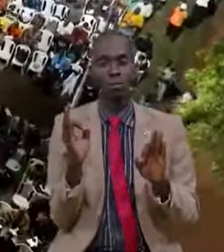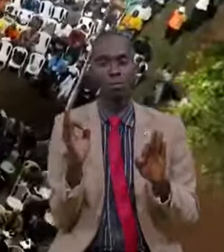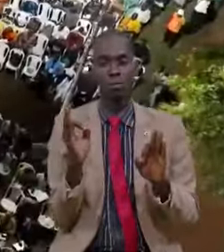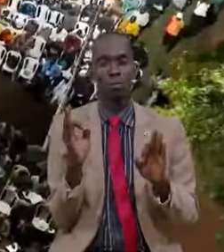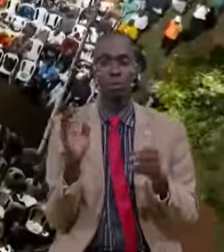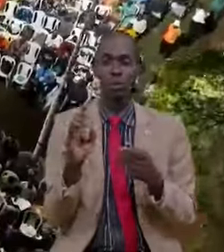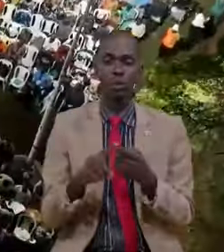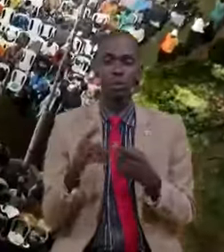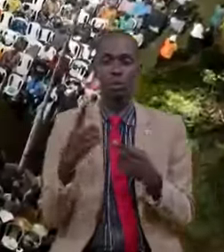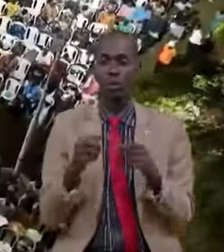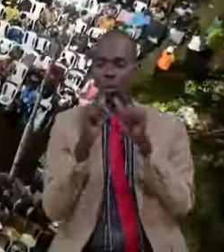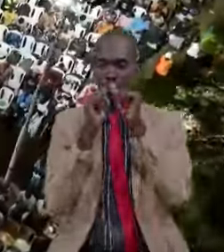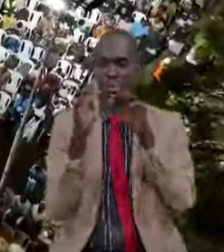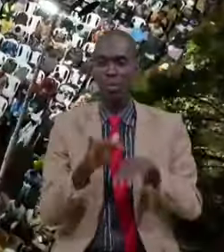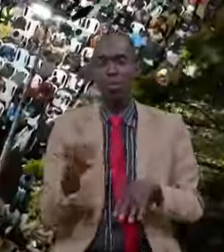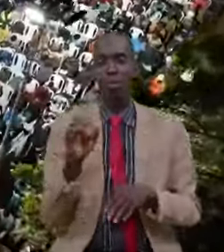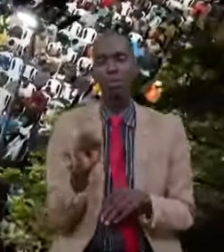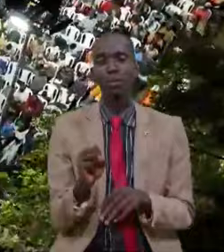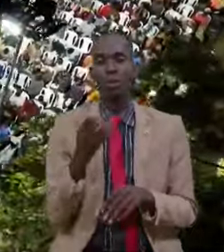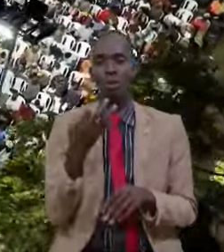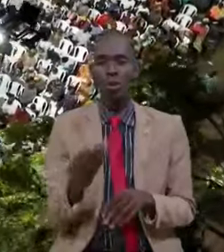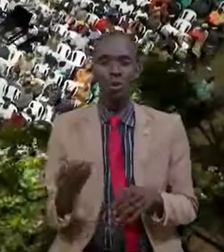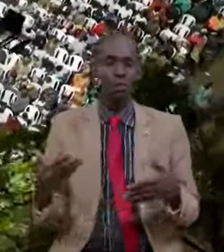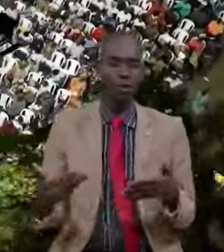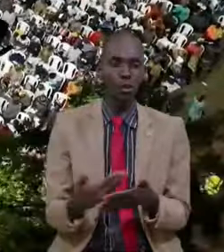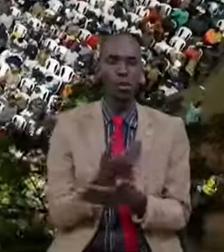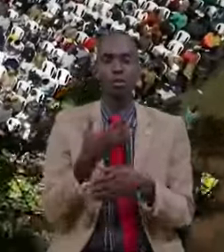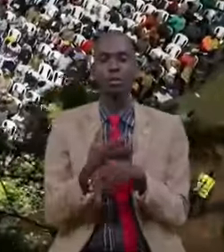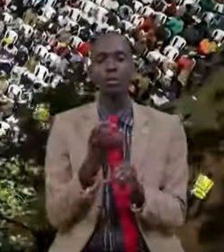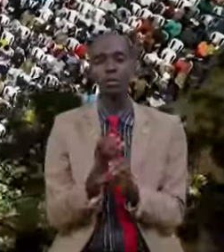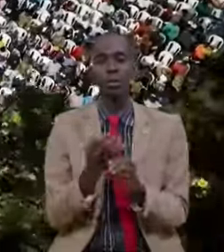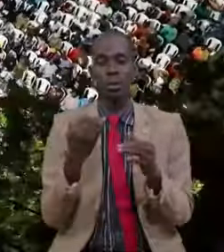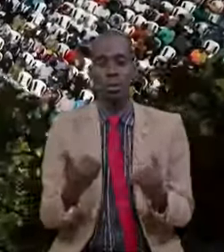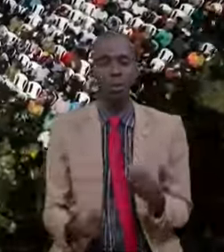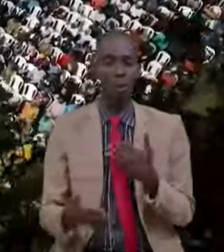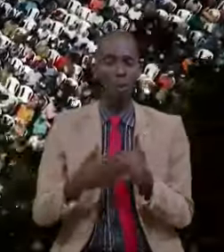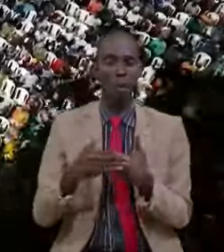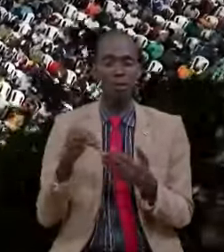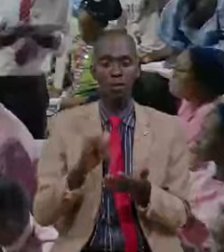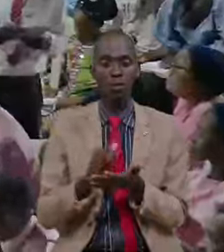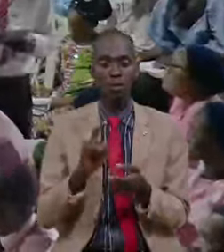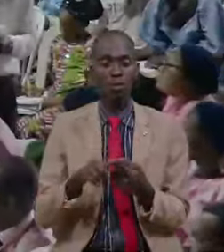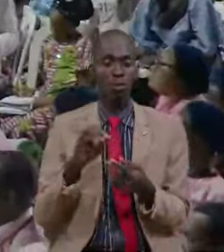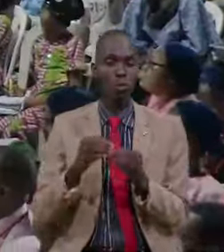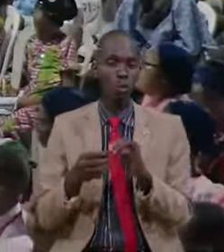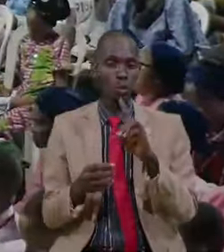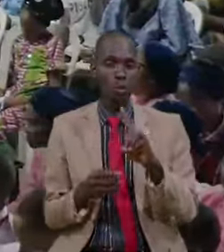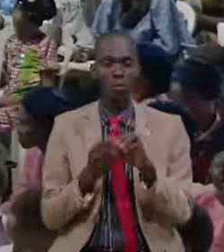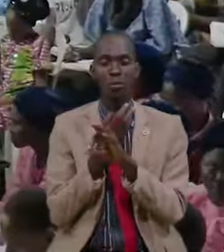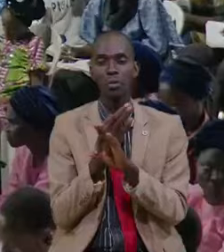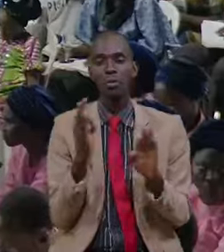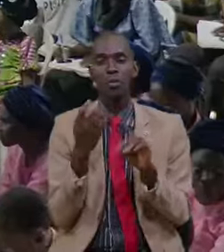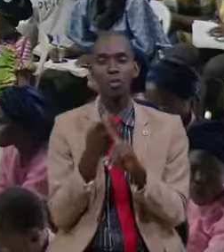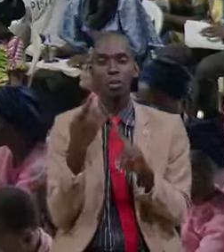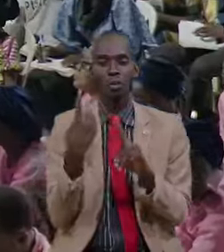into the blessings of the new creation. Come to number one. Number one, freedom